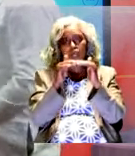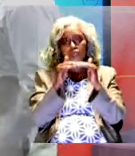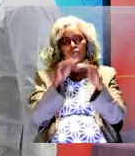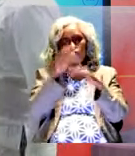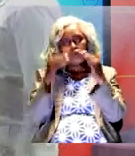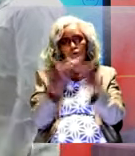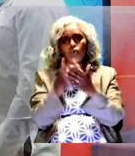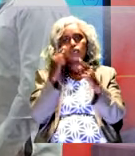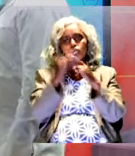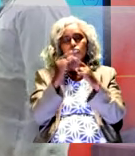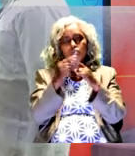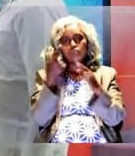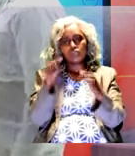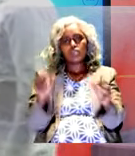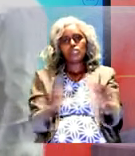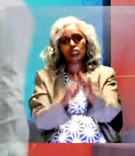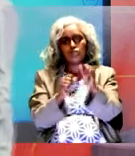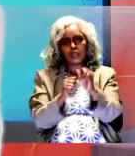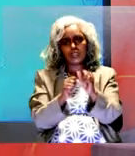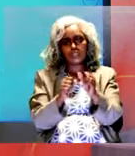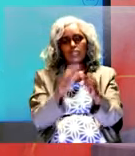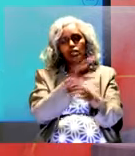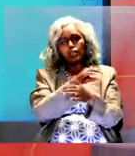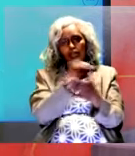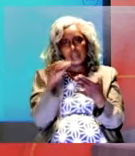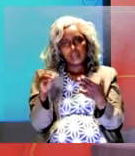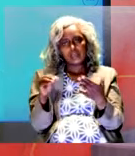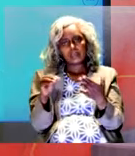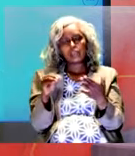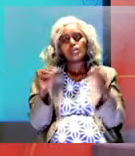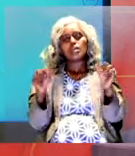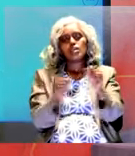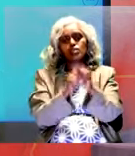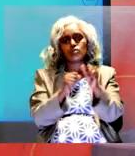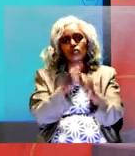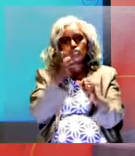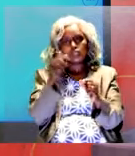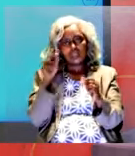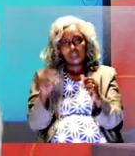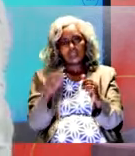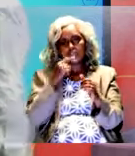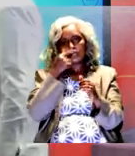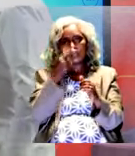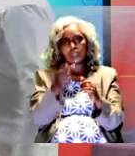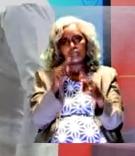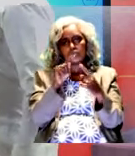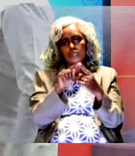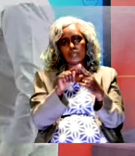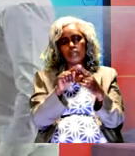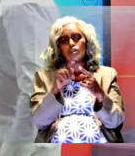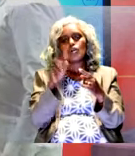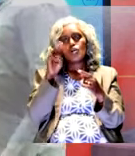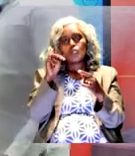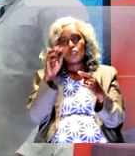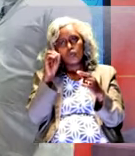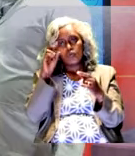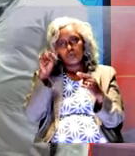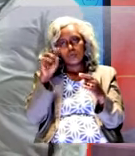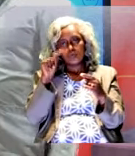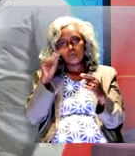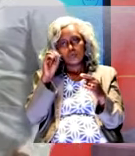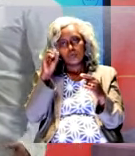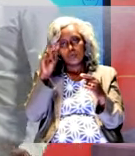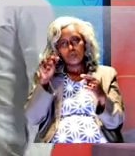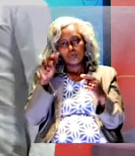all terms of the sequence. And a sequence an is said to be monotonic